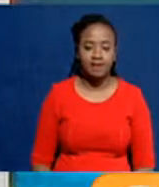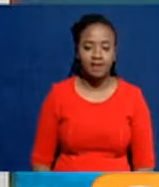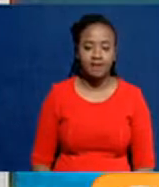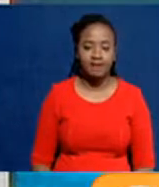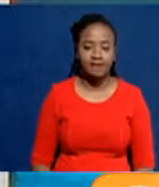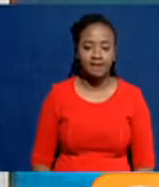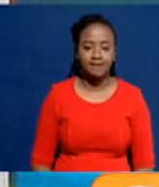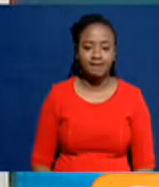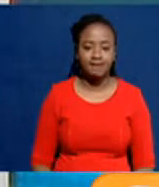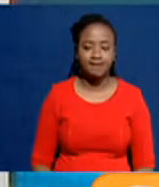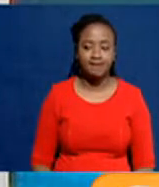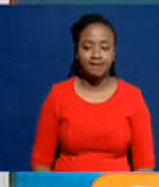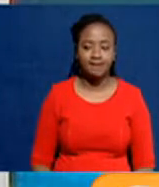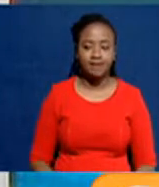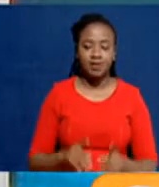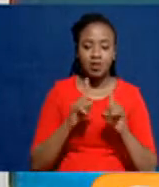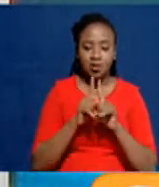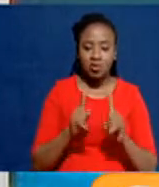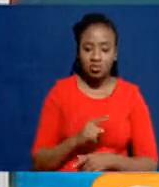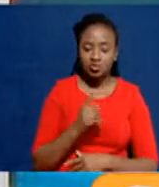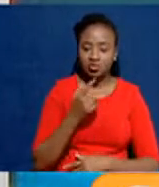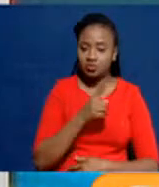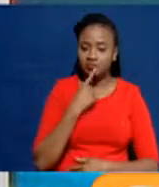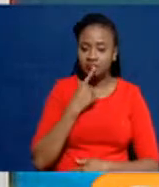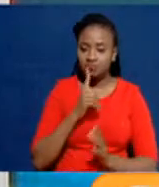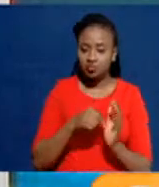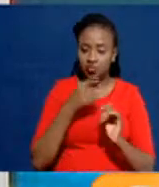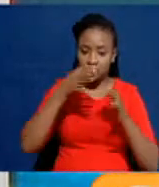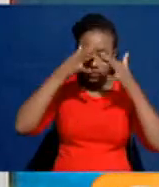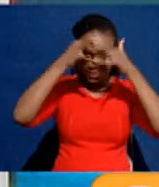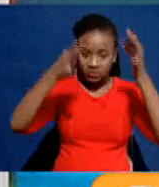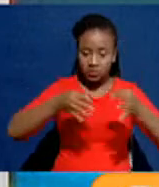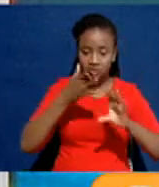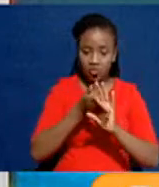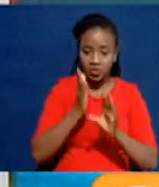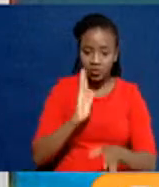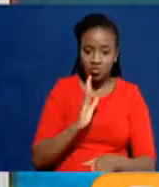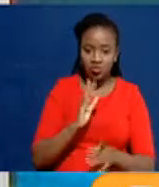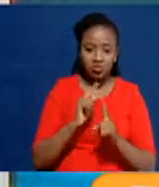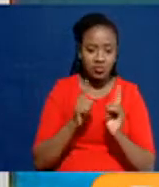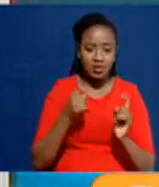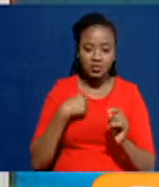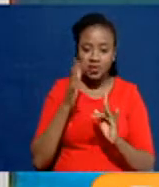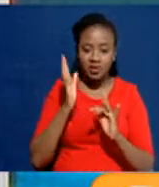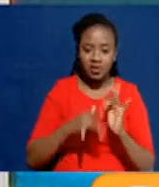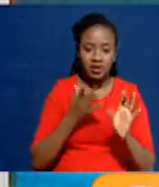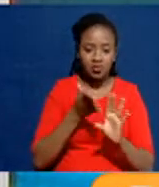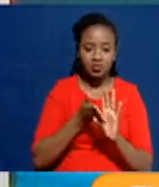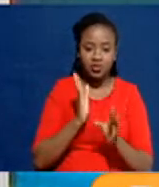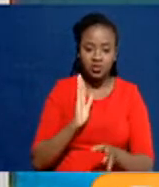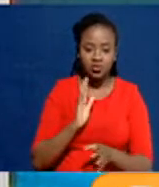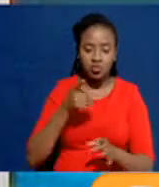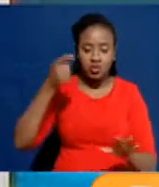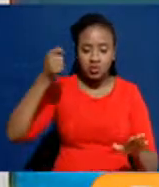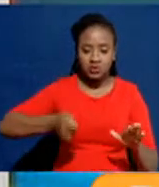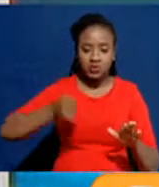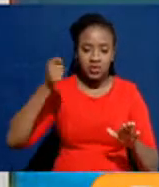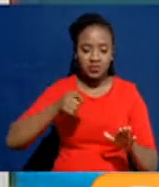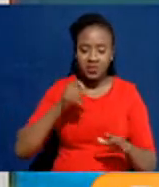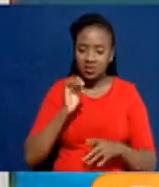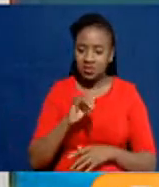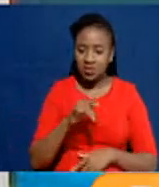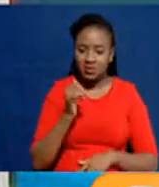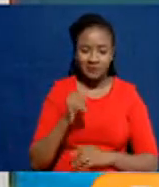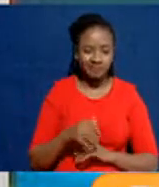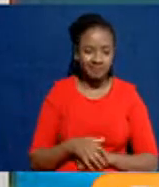that a judgment was withdrawn, or a decision was withdrawn. You cannot withdraw a judgment. I don't think that's how it works.